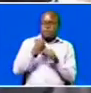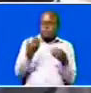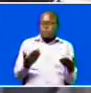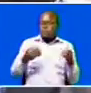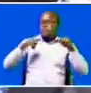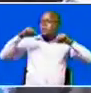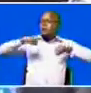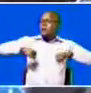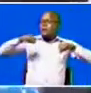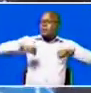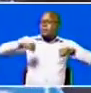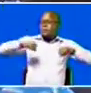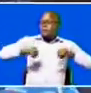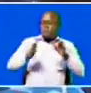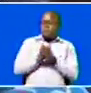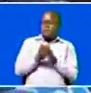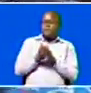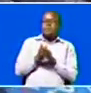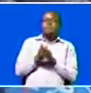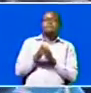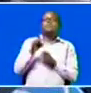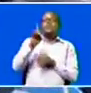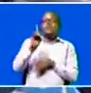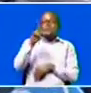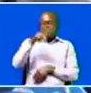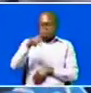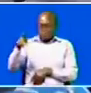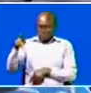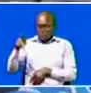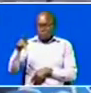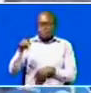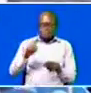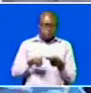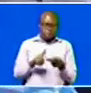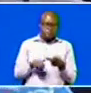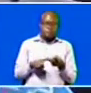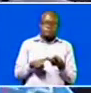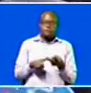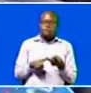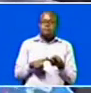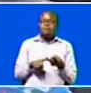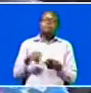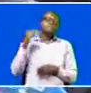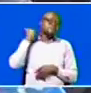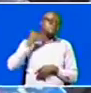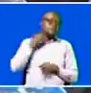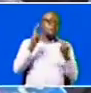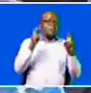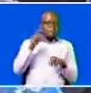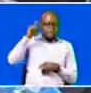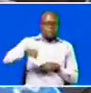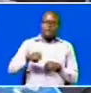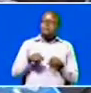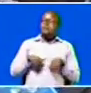agree with the director of criminal investigation that criminal matters are criminal matters,